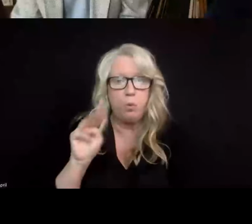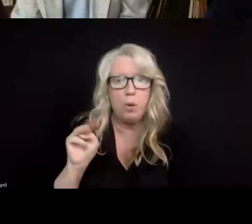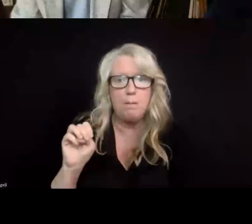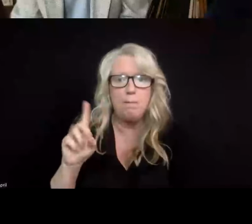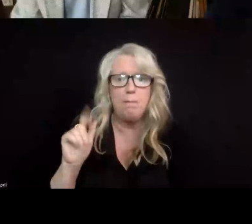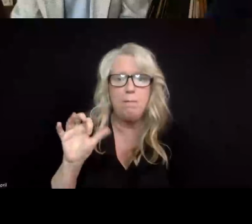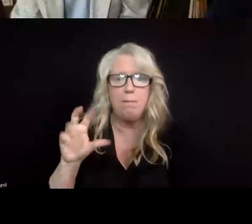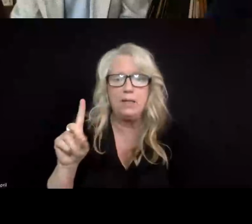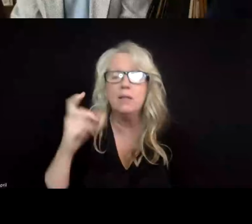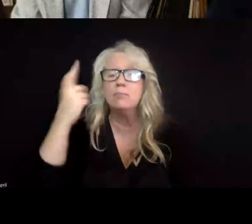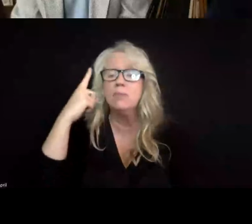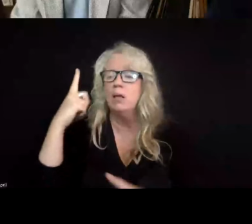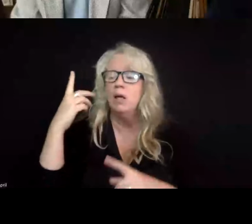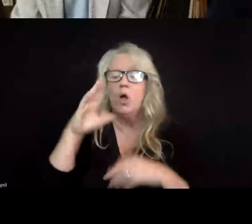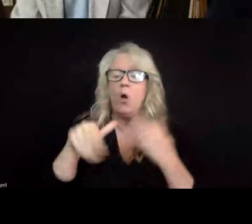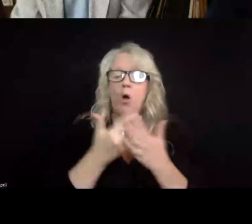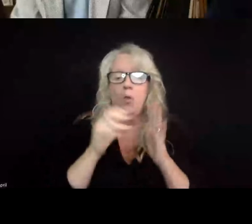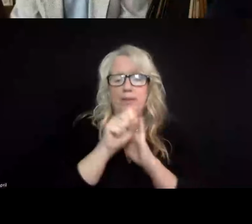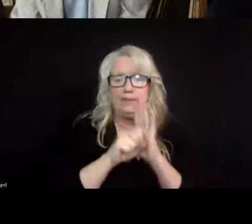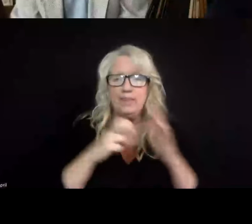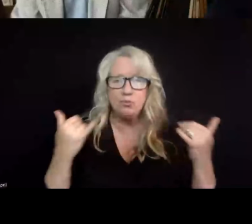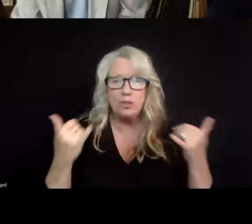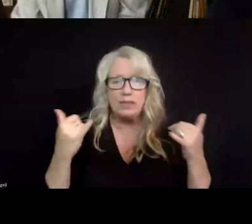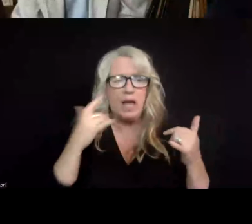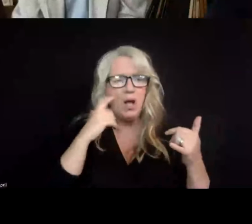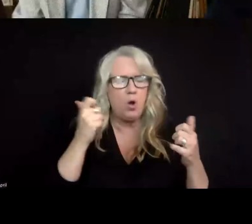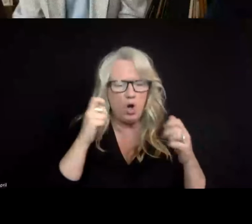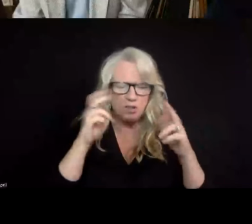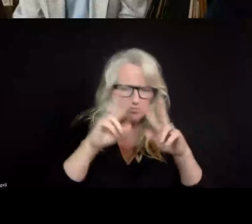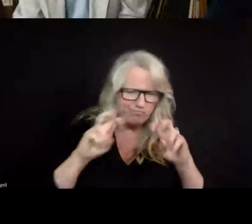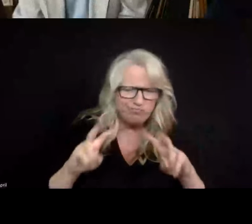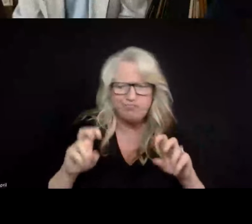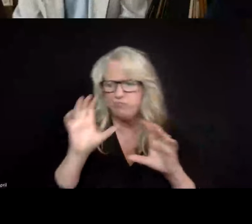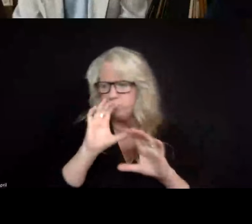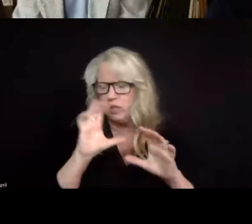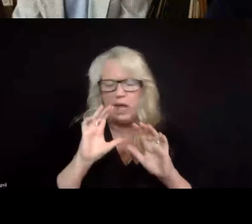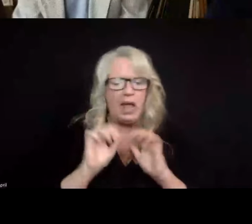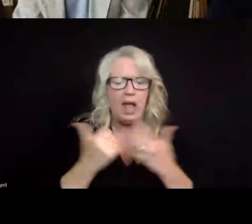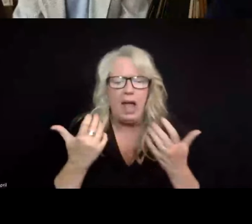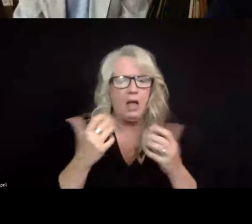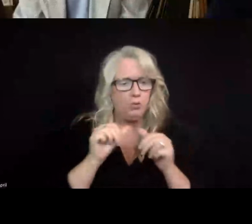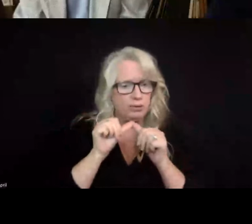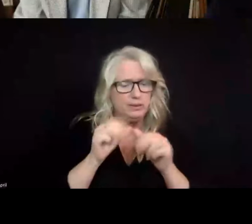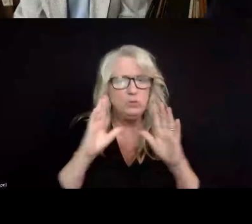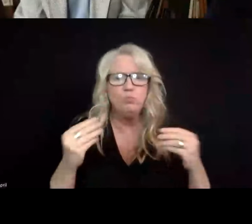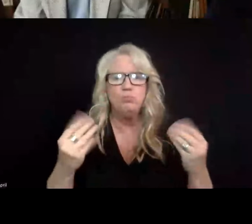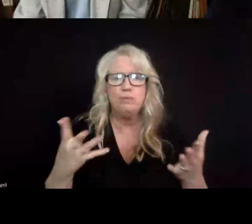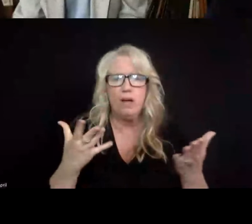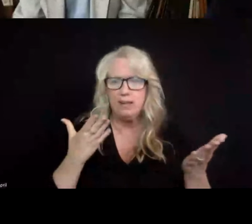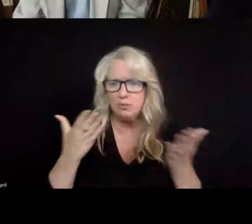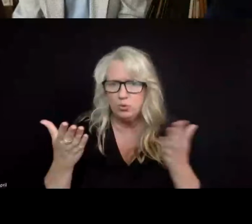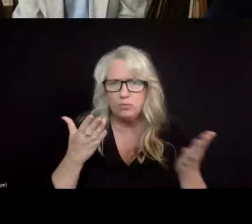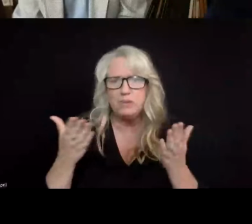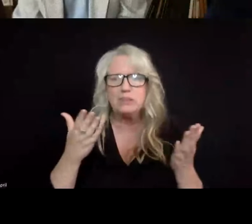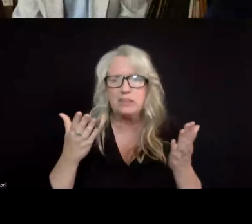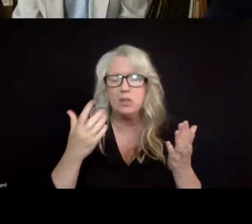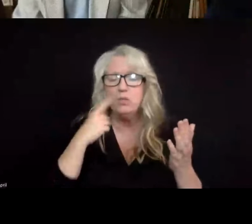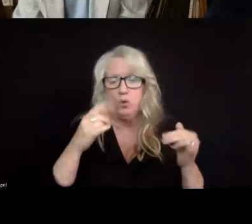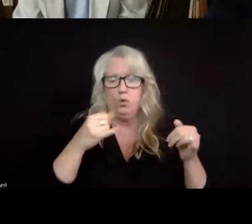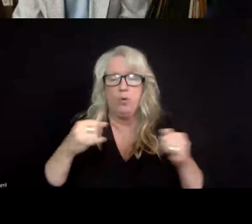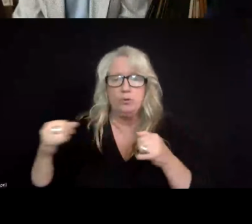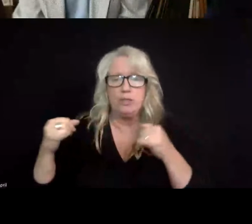the states are currently working on this issue, looking at how they can continue to provide services if